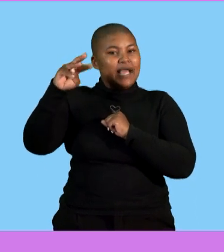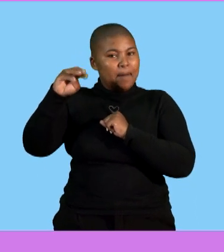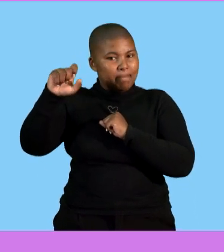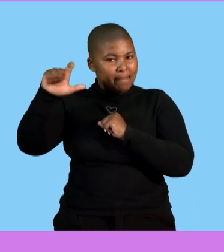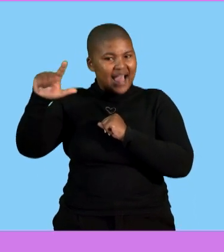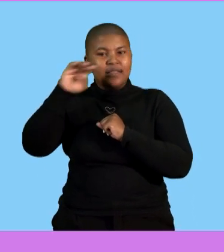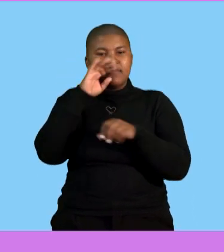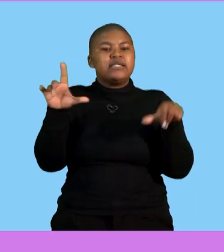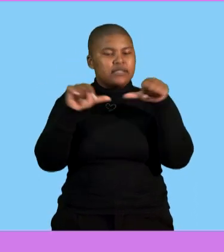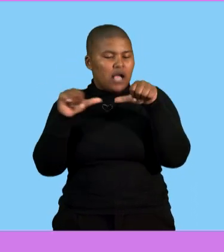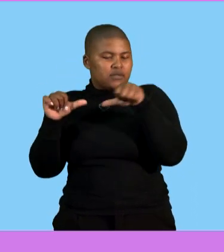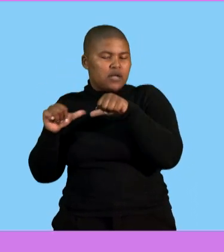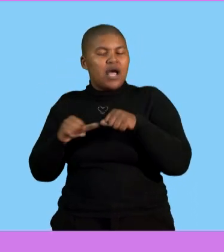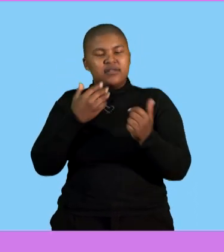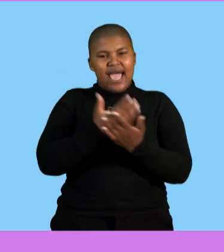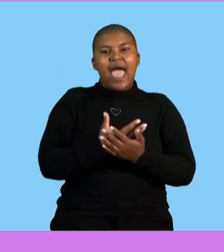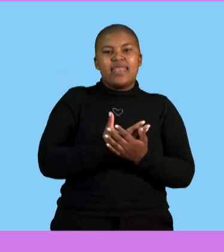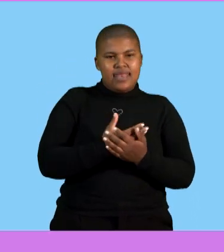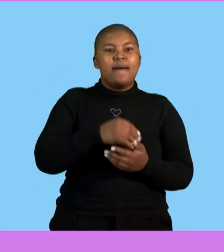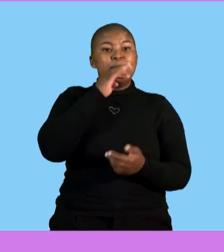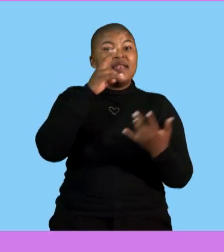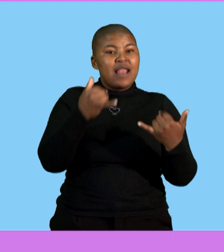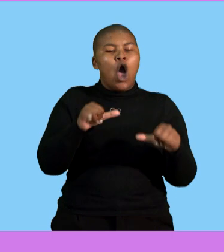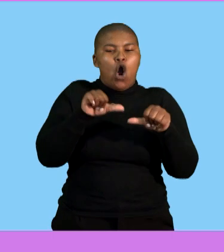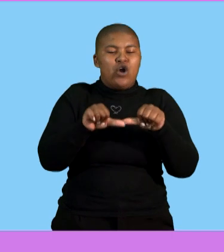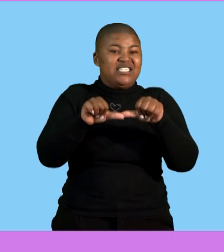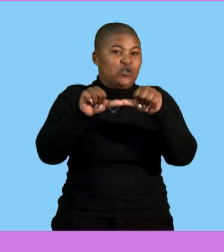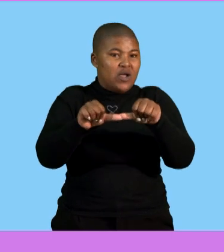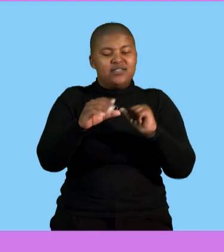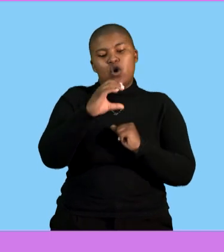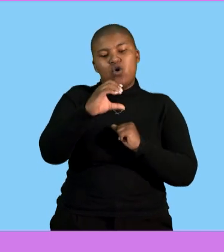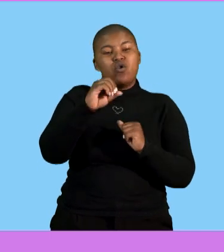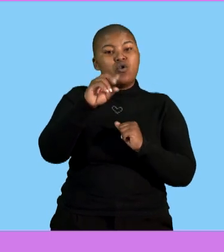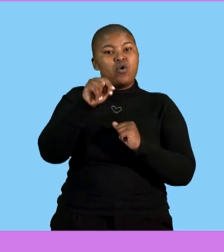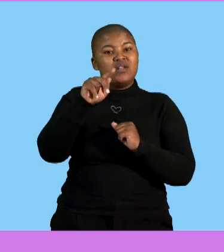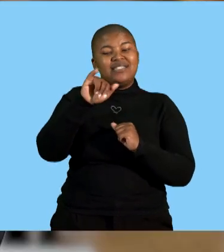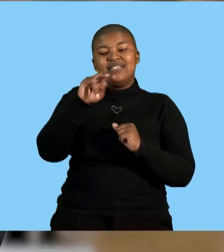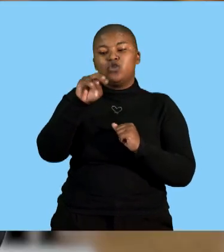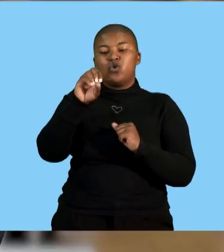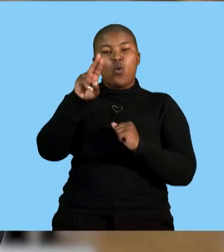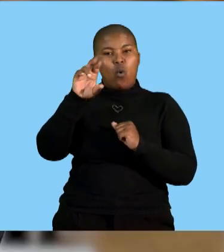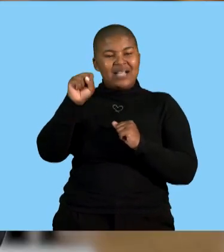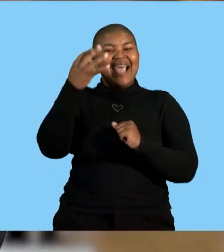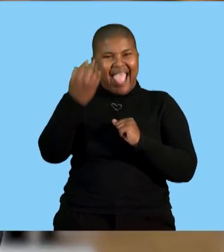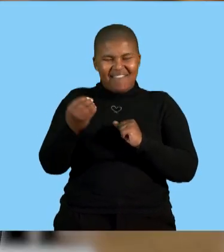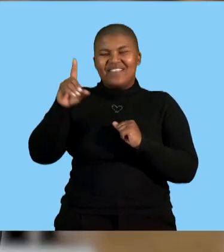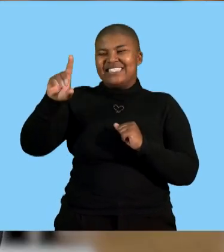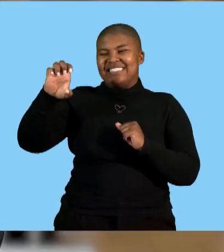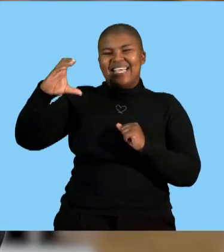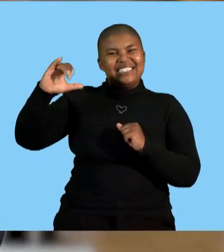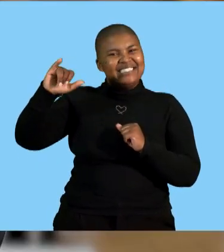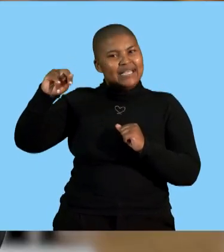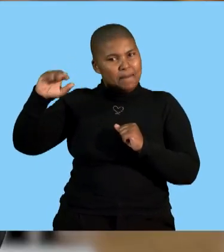through measurement. Now when you deal with continuous data, you will have decimals on your data given. It will